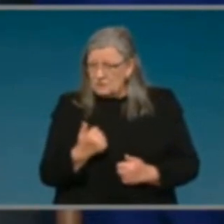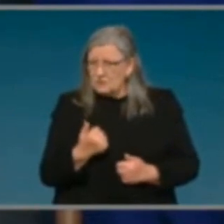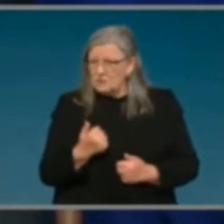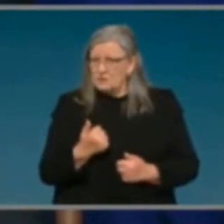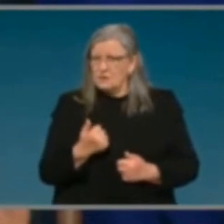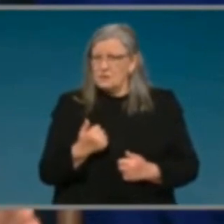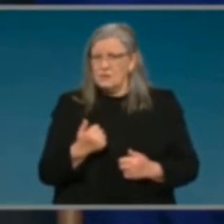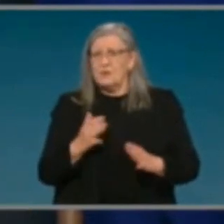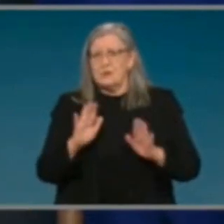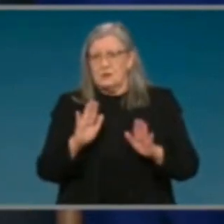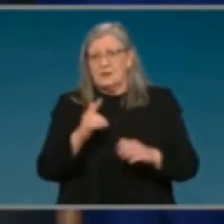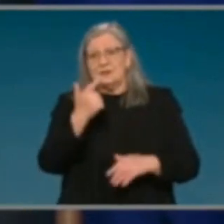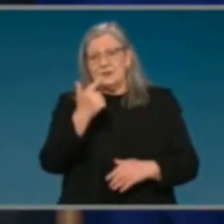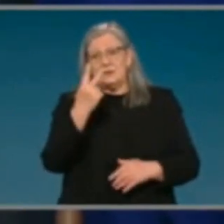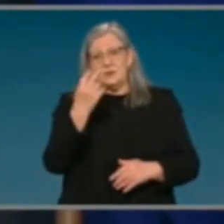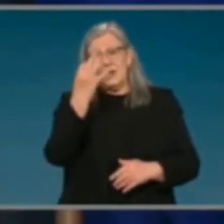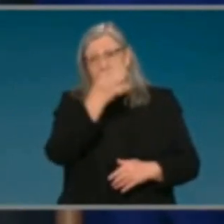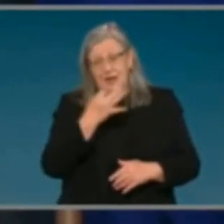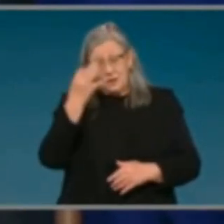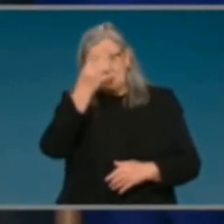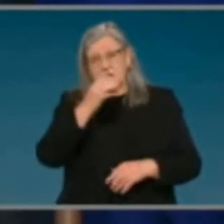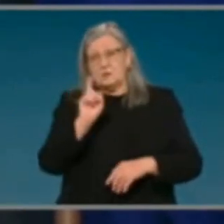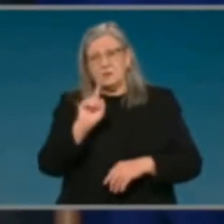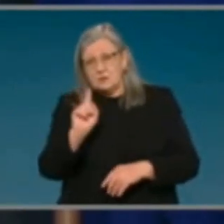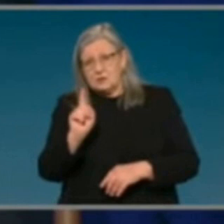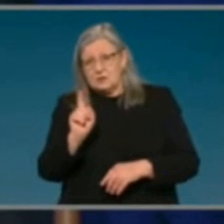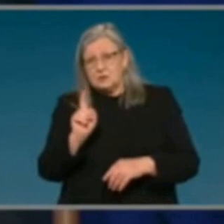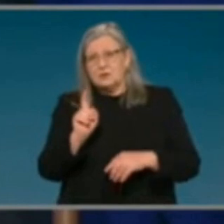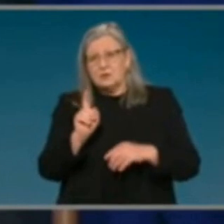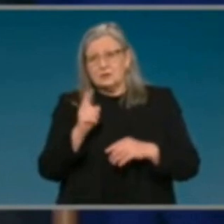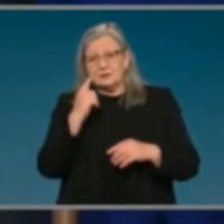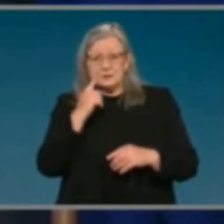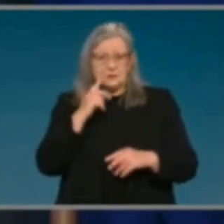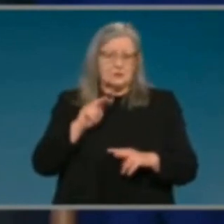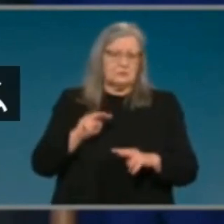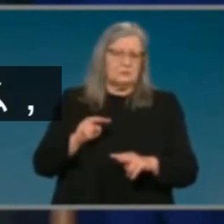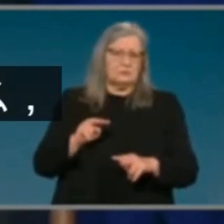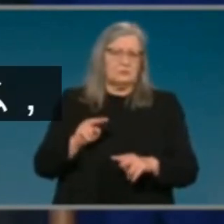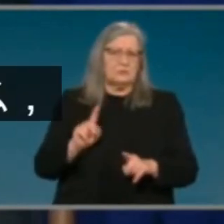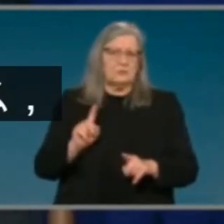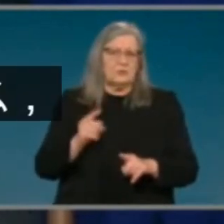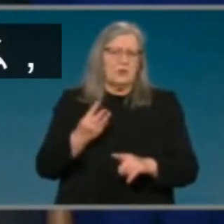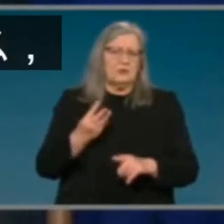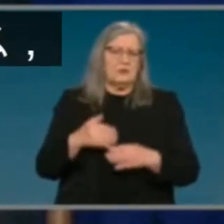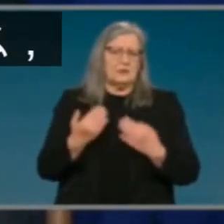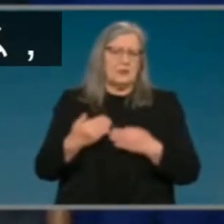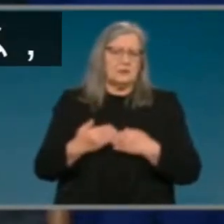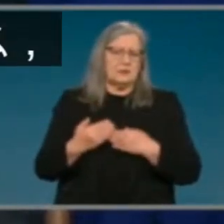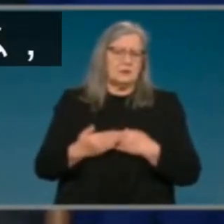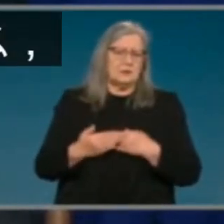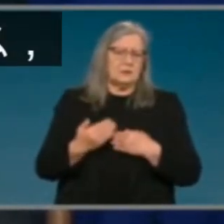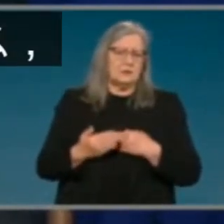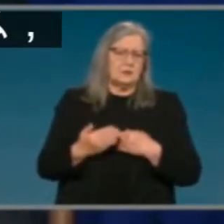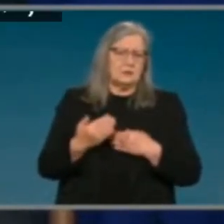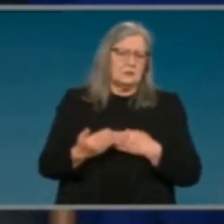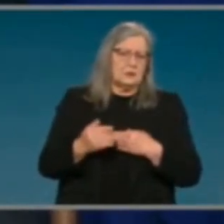of let's do something and wait and see what else we can find out during that period. So then we will decide,